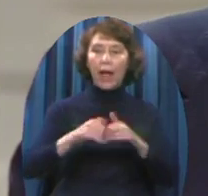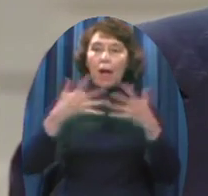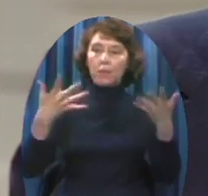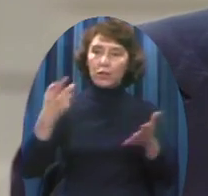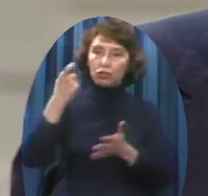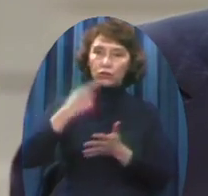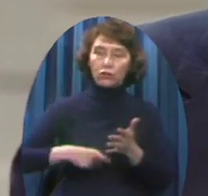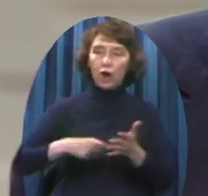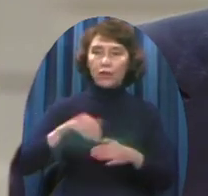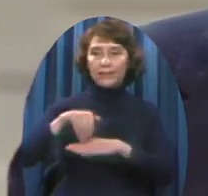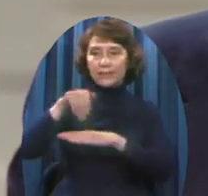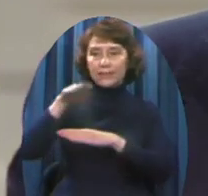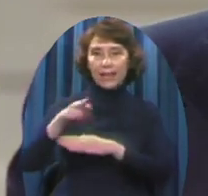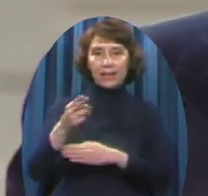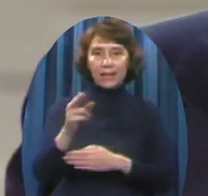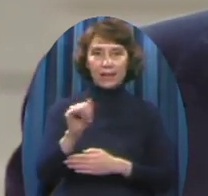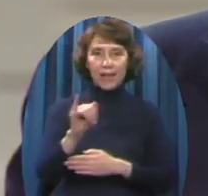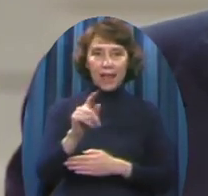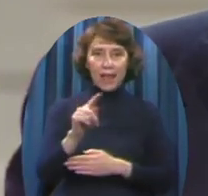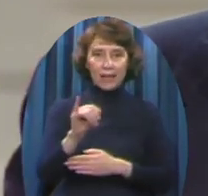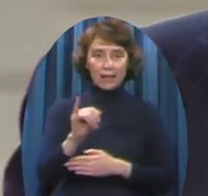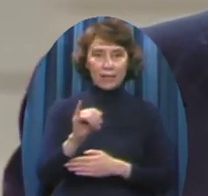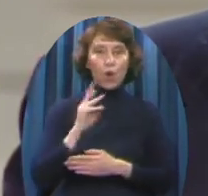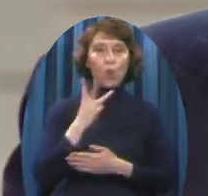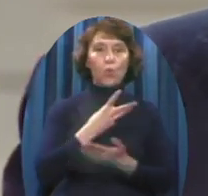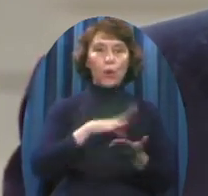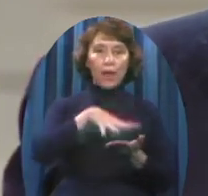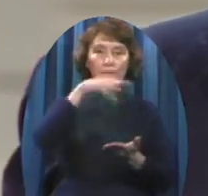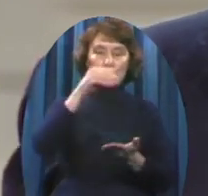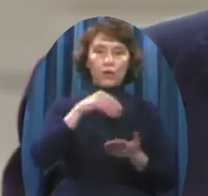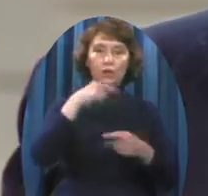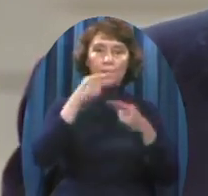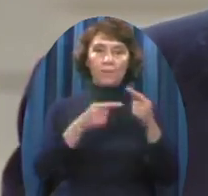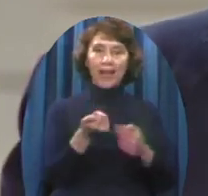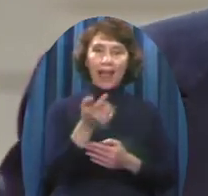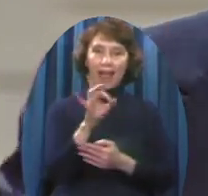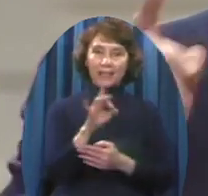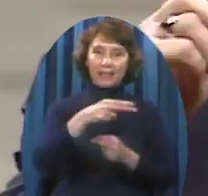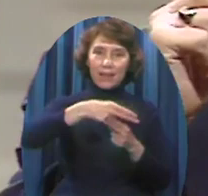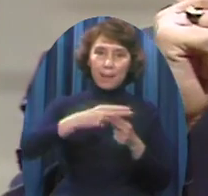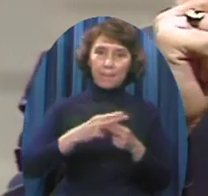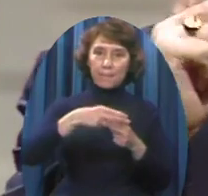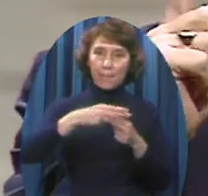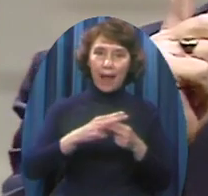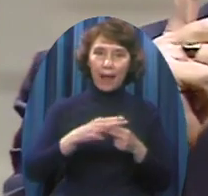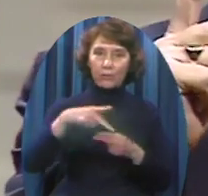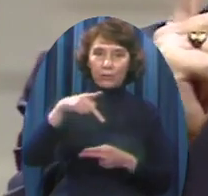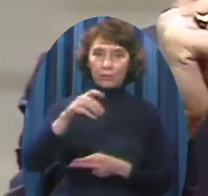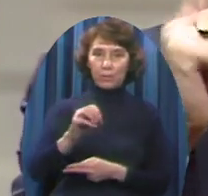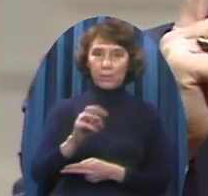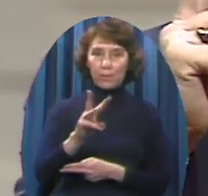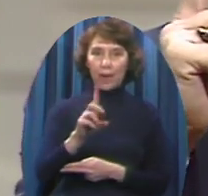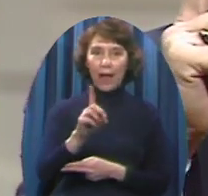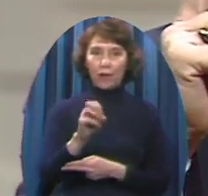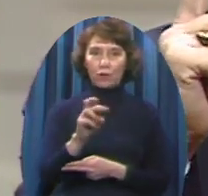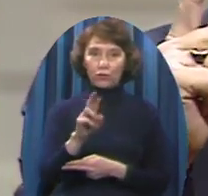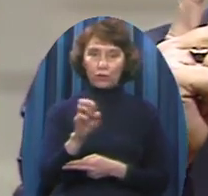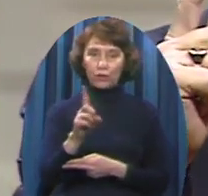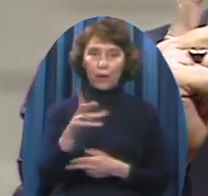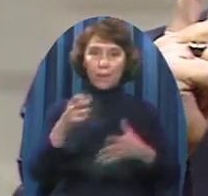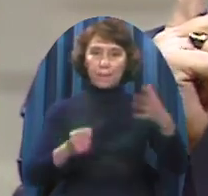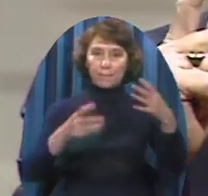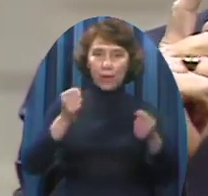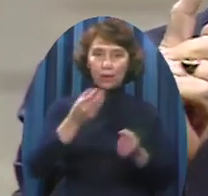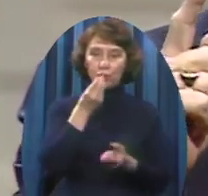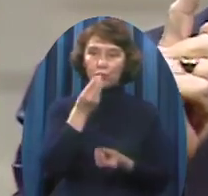We have learned that it takes about 18 pounds of powdered milk to feed each child one